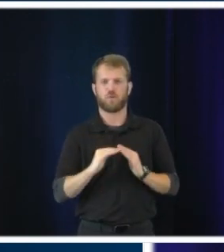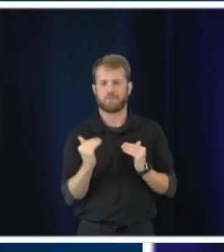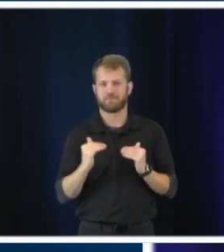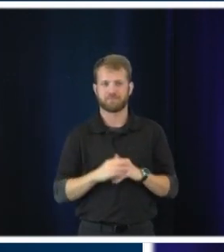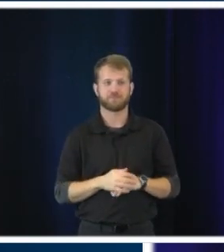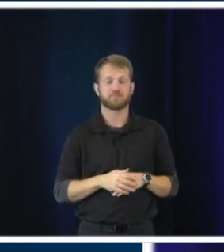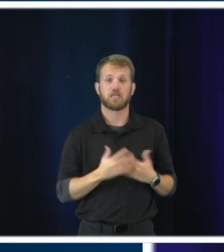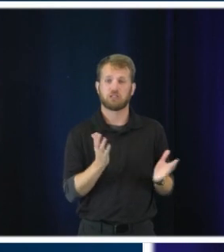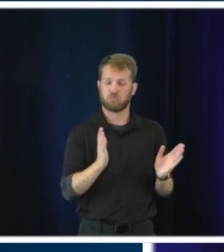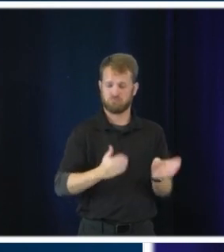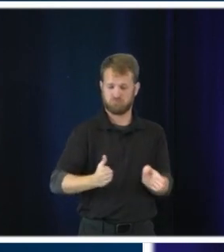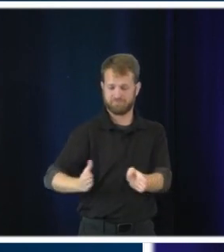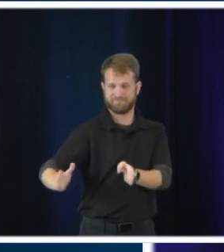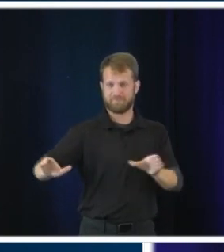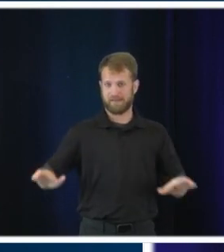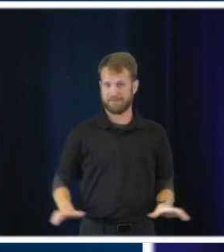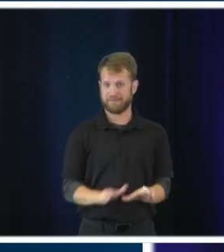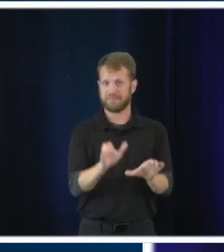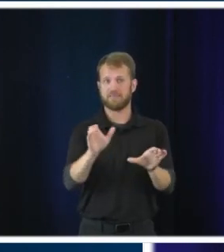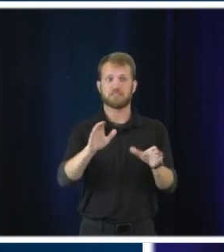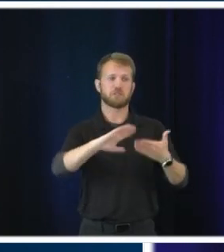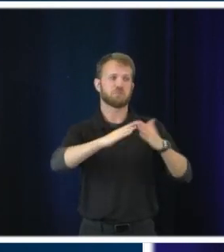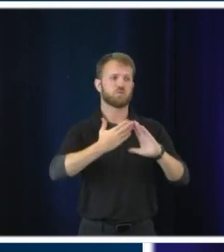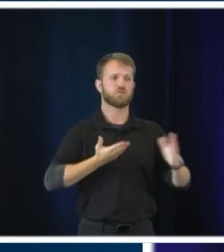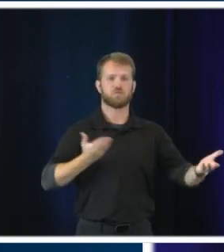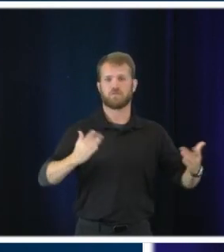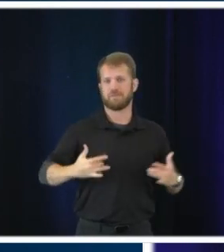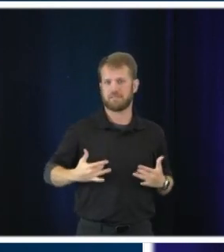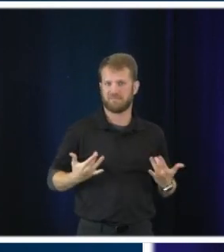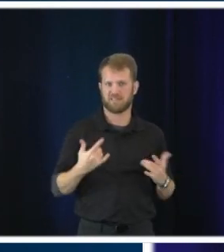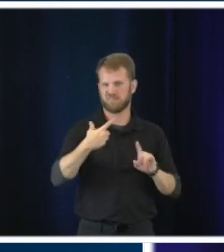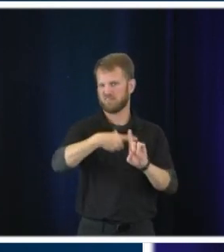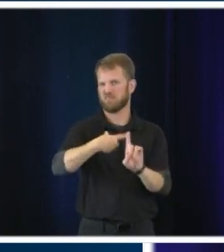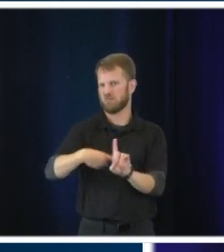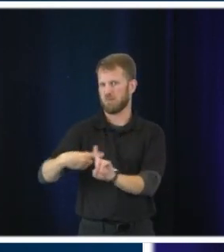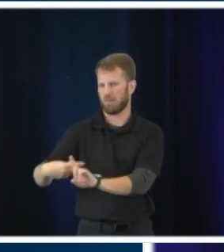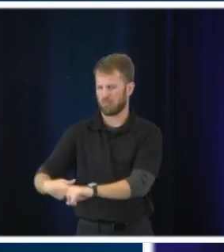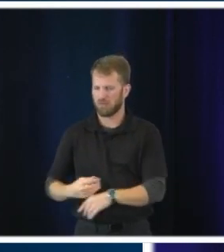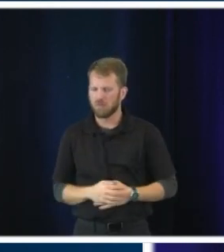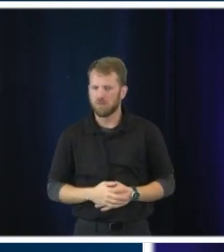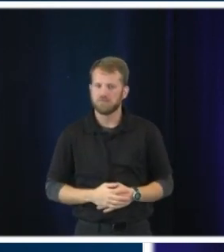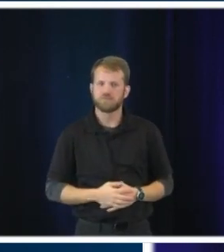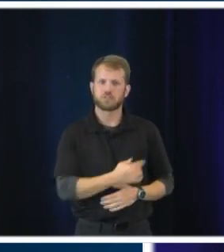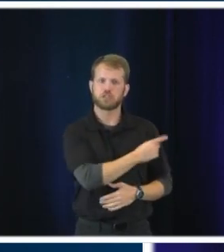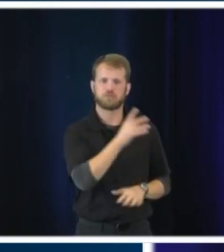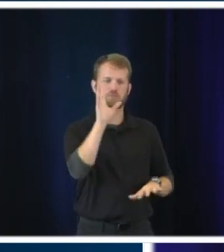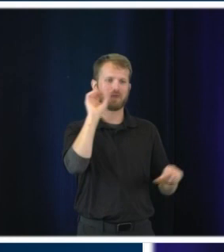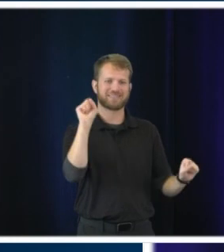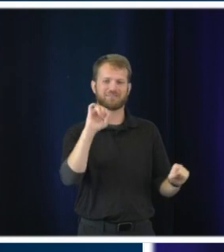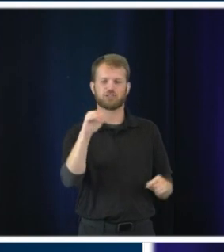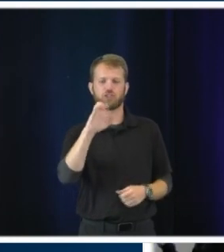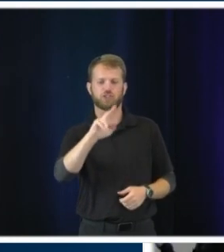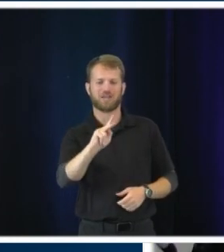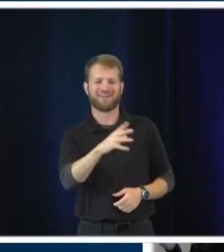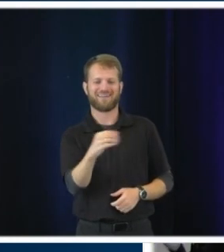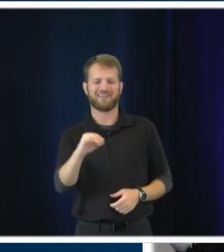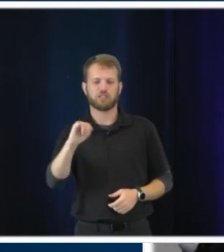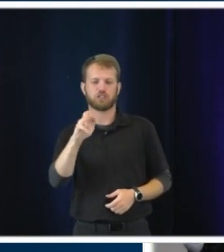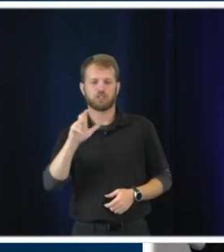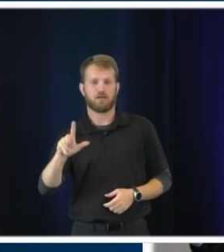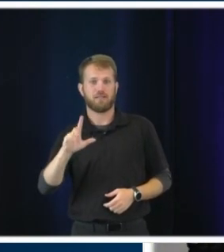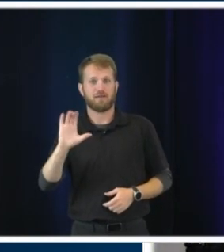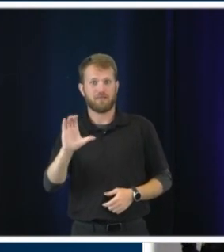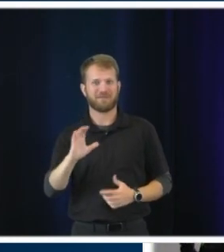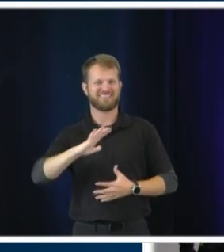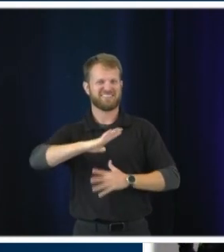Alec organizes activities and community service events on a monthly basis as president of Jack and Jill Columbus Senior Teens